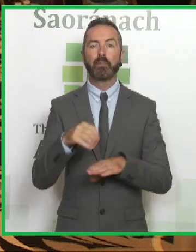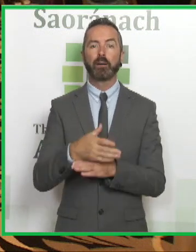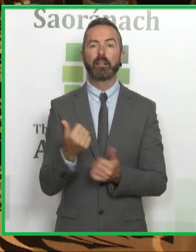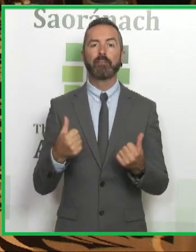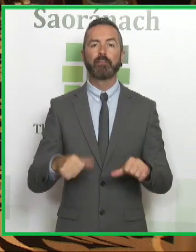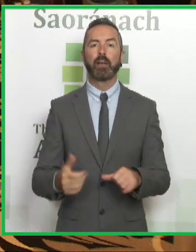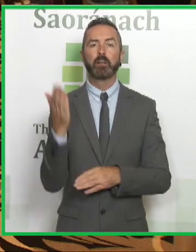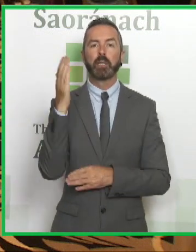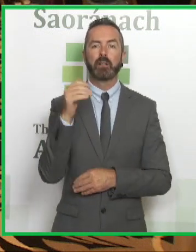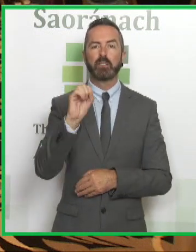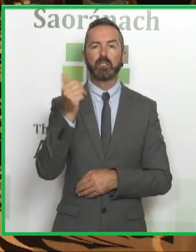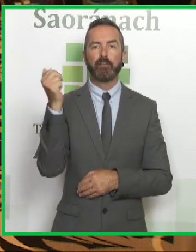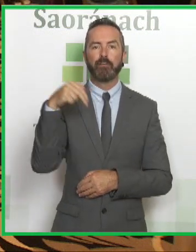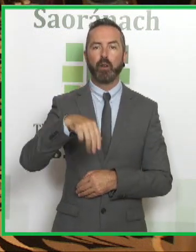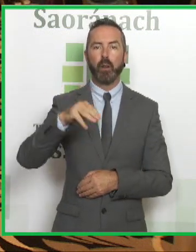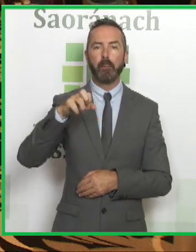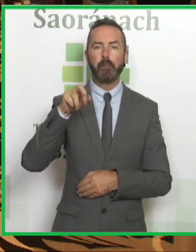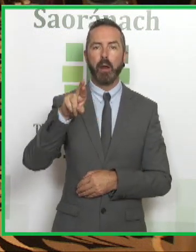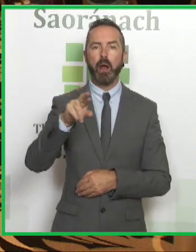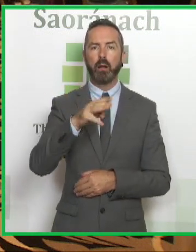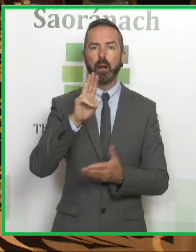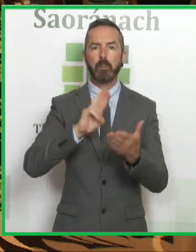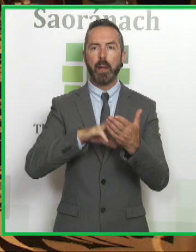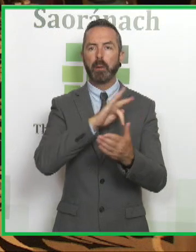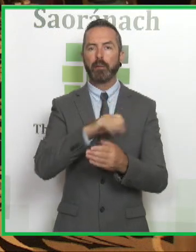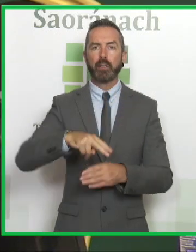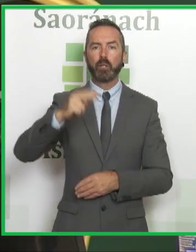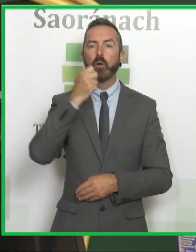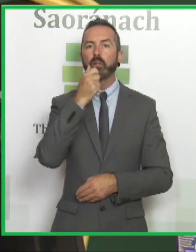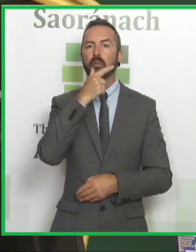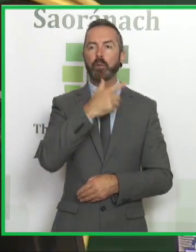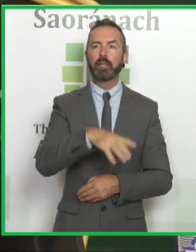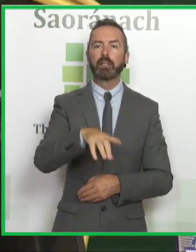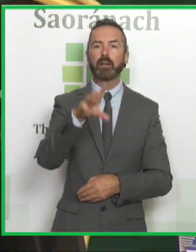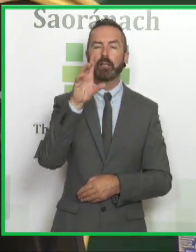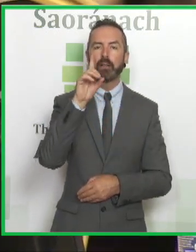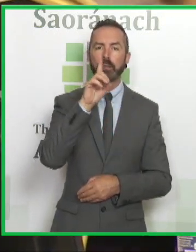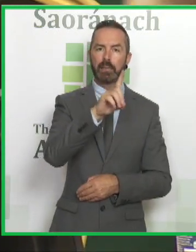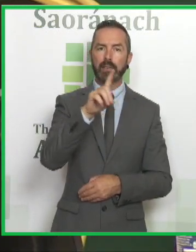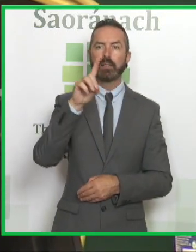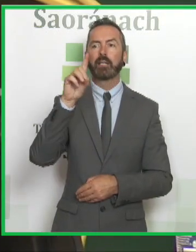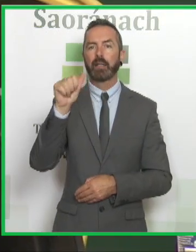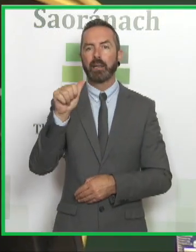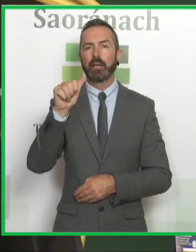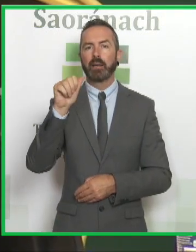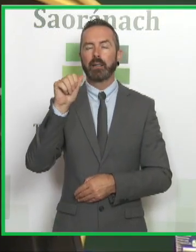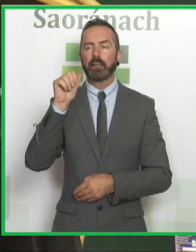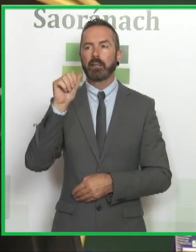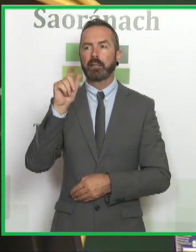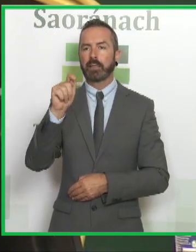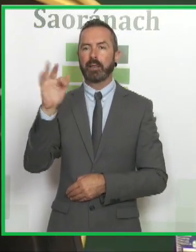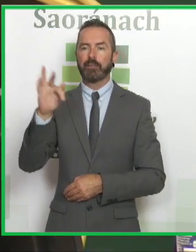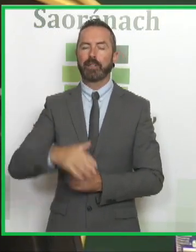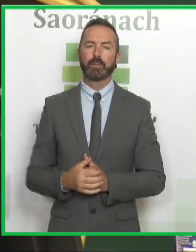Maher. Siobhan is a member of the North Dublin Regional Drugs and Alcohol Task Force, but importantly is coordinating a national, very innovative initiative